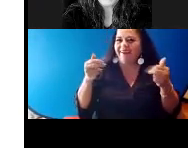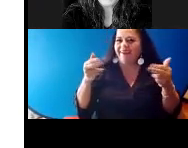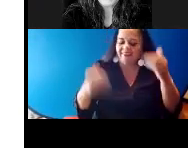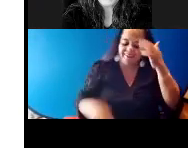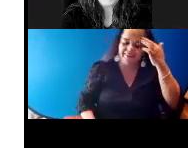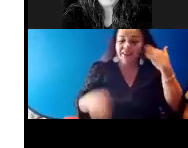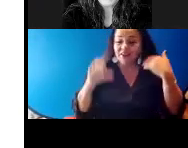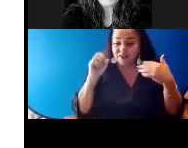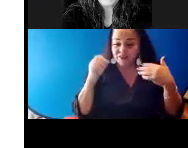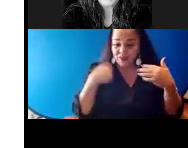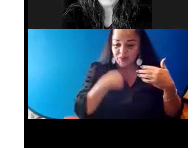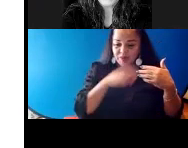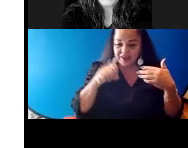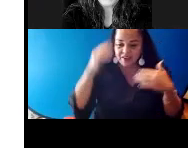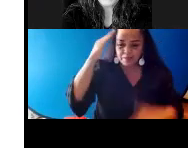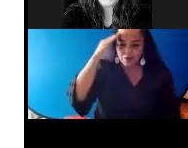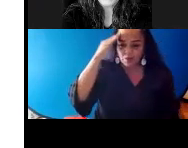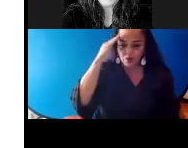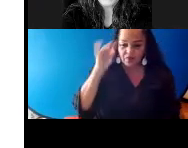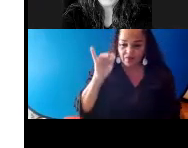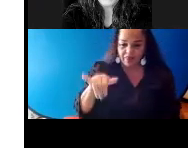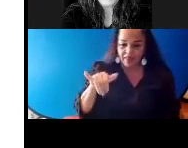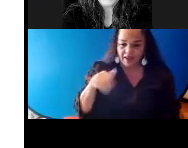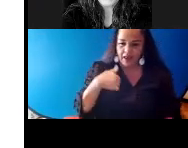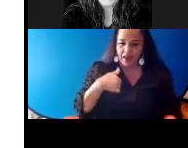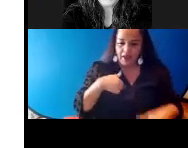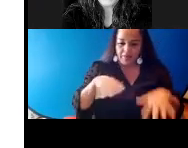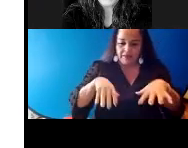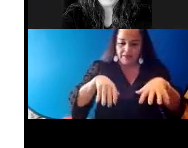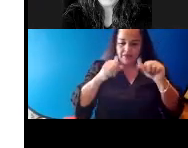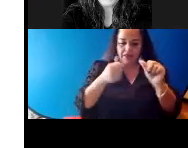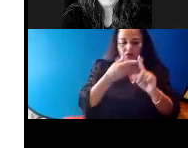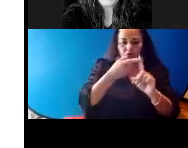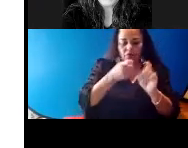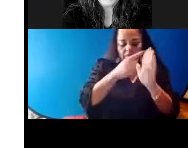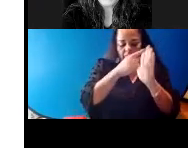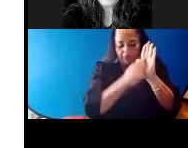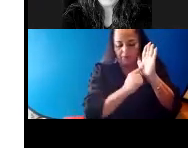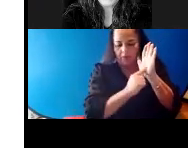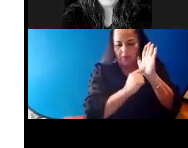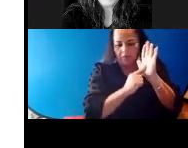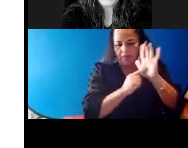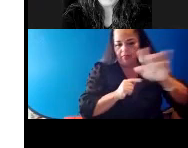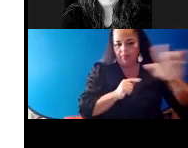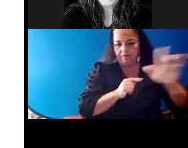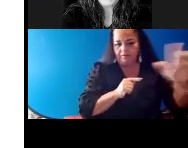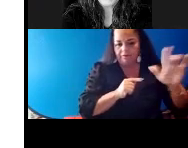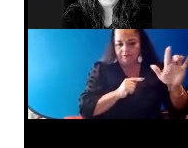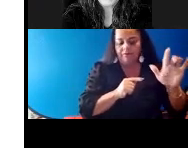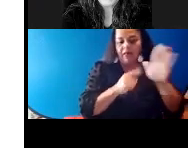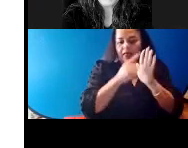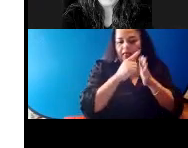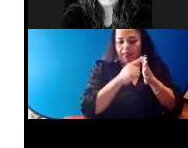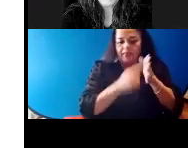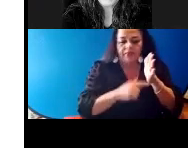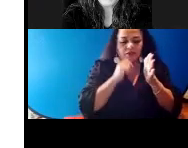And so we just need to be aware of that. So I'm just going to take you from the bottom left, and I'll take you around, but just know these components do not